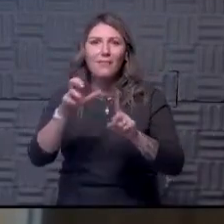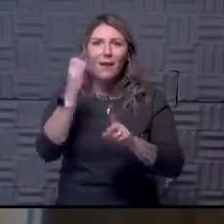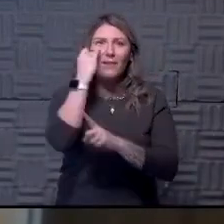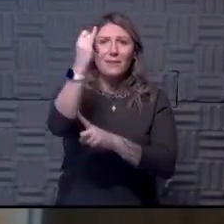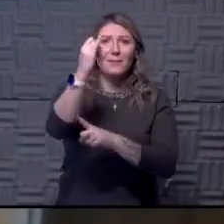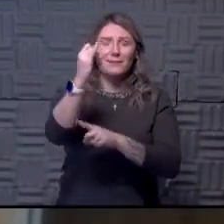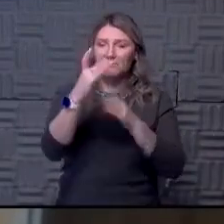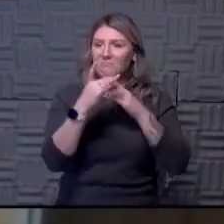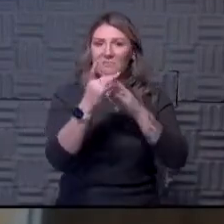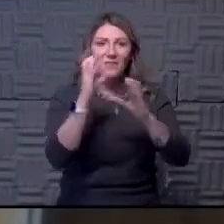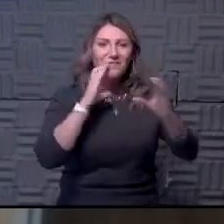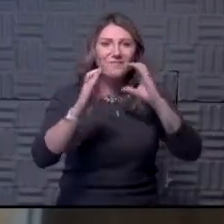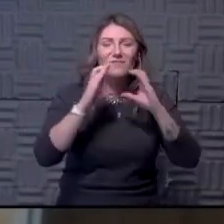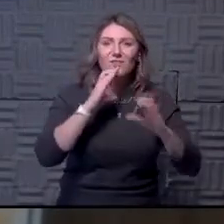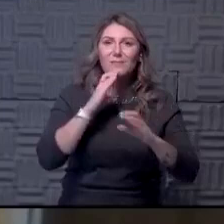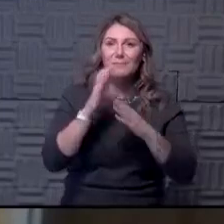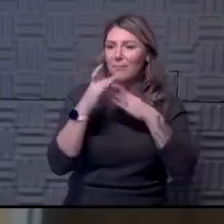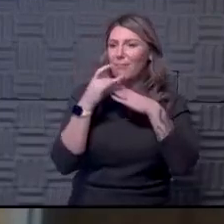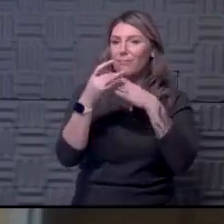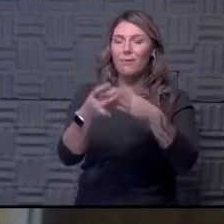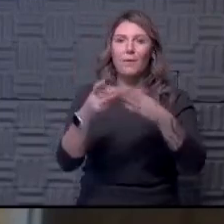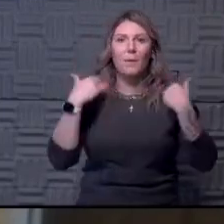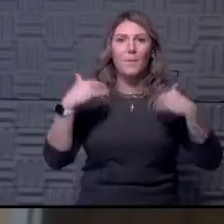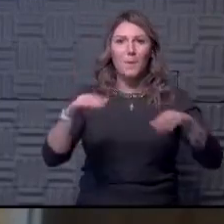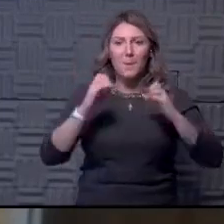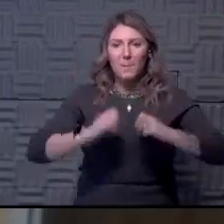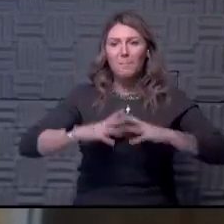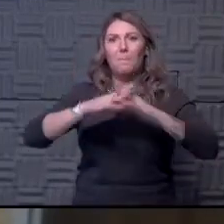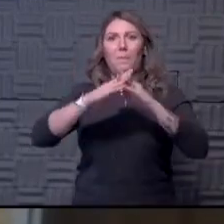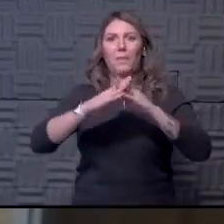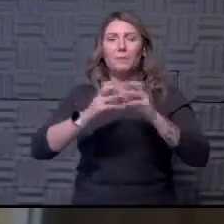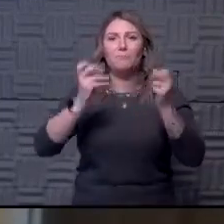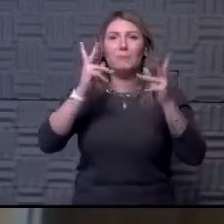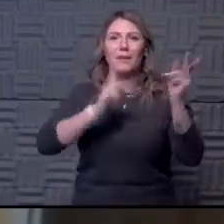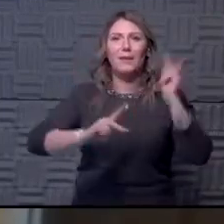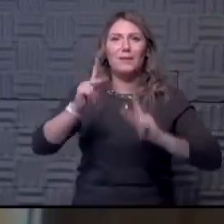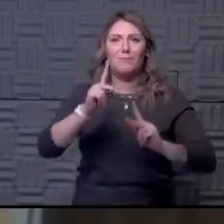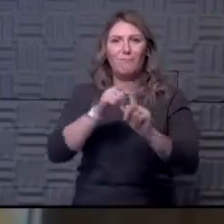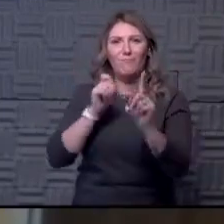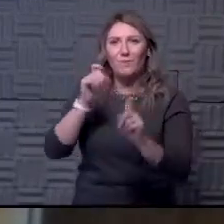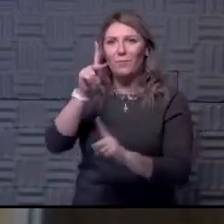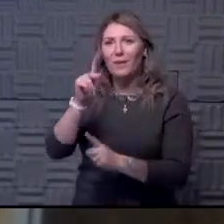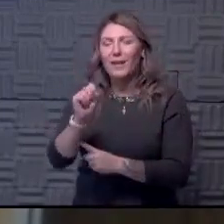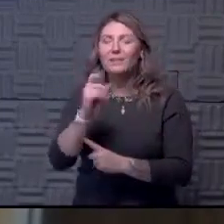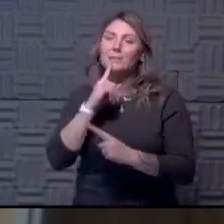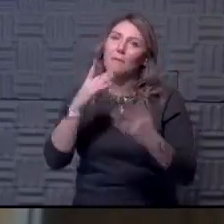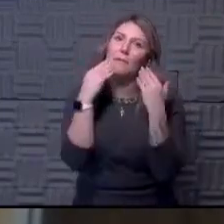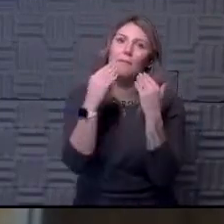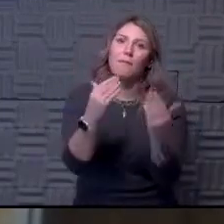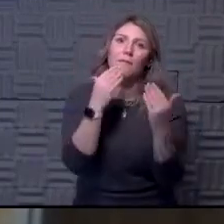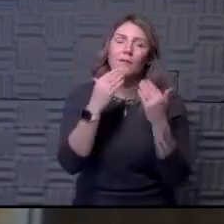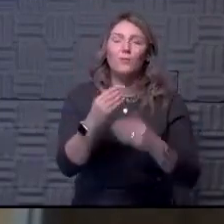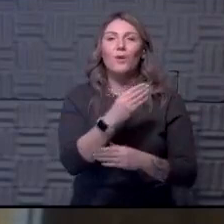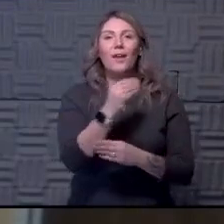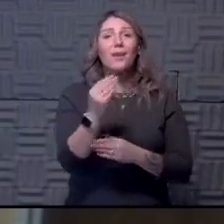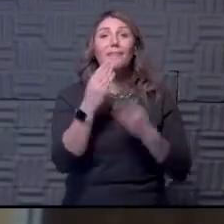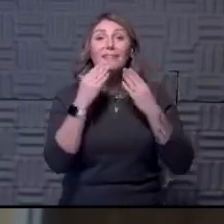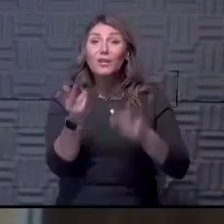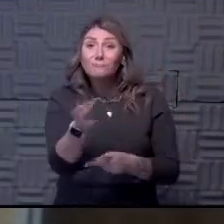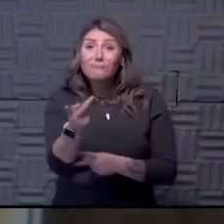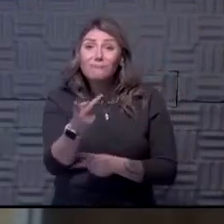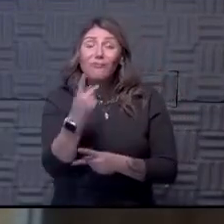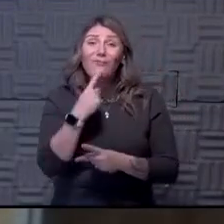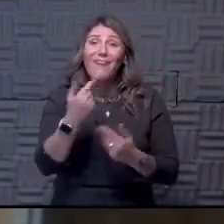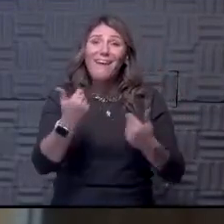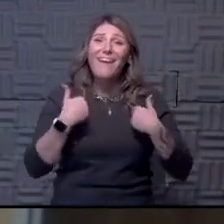conversation, led to the incredible grassroots effort by so many Kansans. So a big thank you to KDH&E, and thank you to the two of you for having us